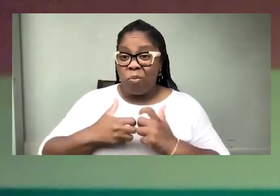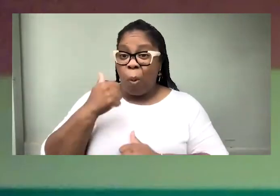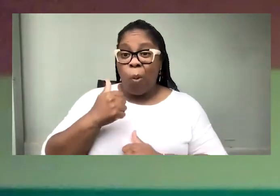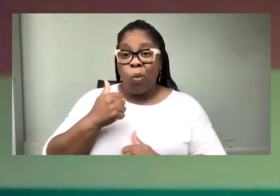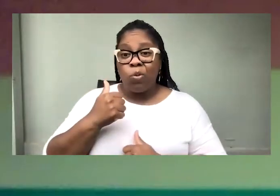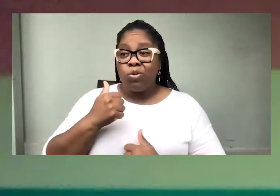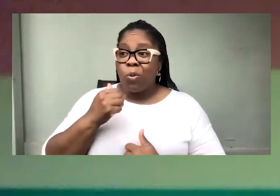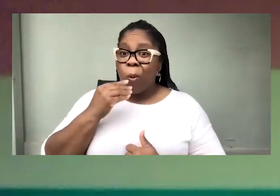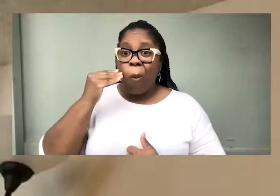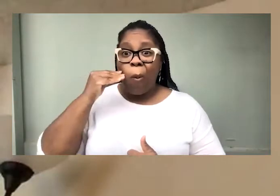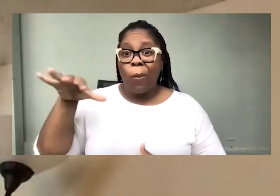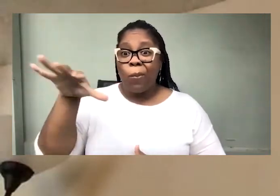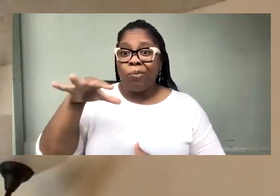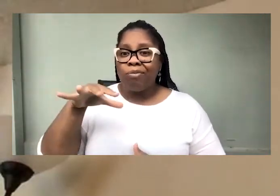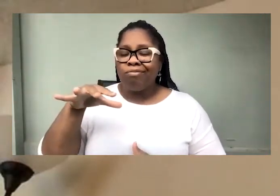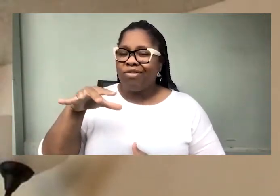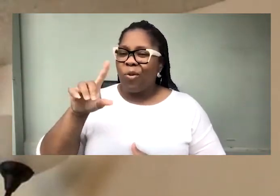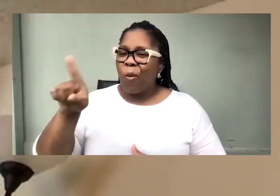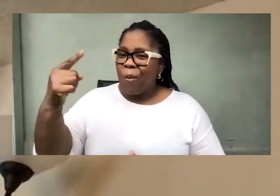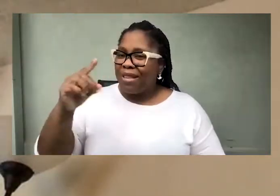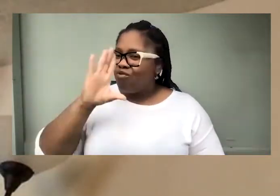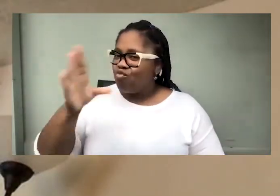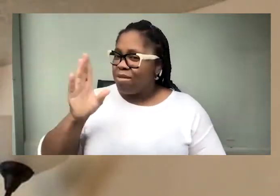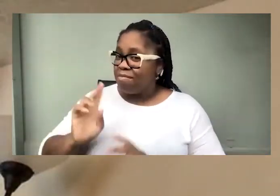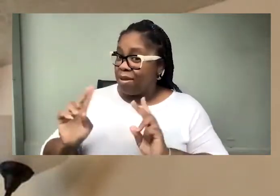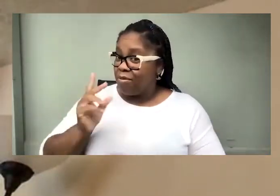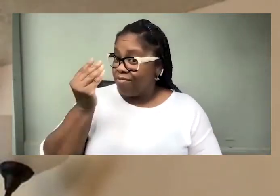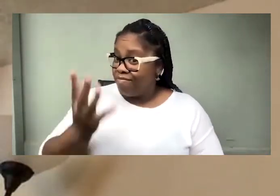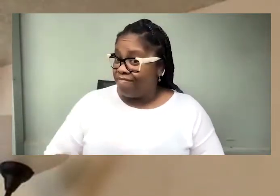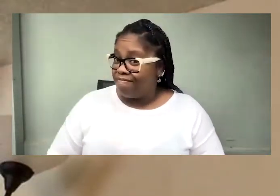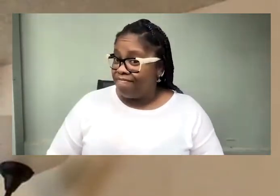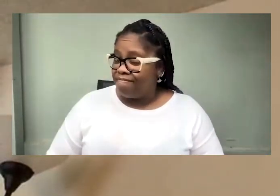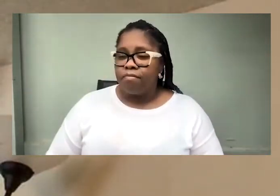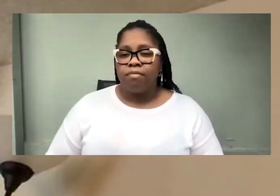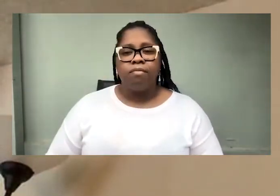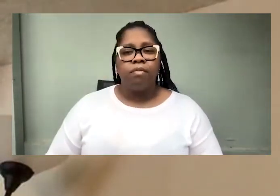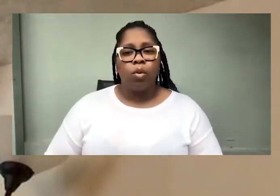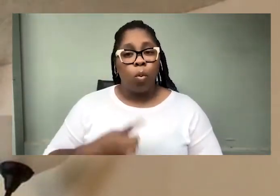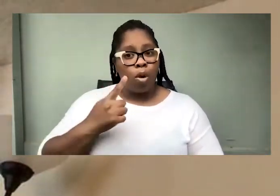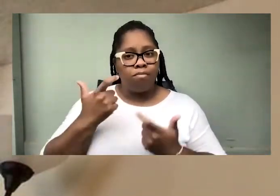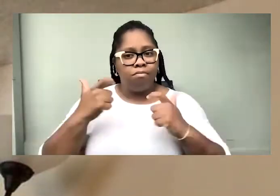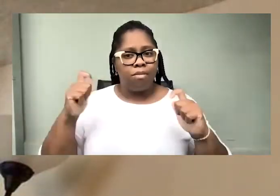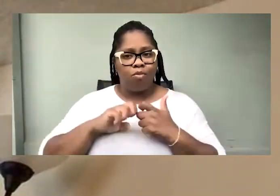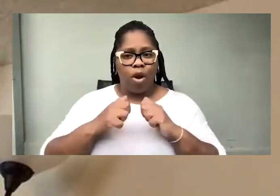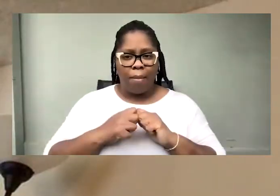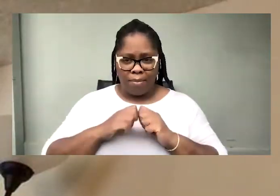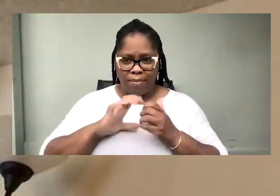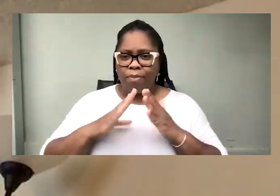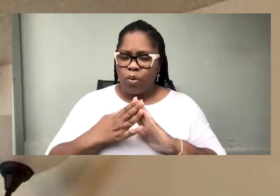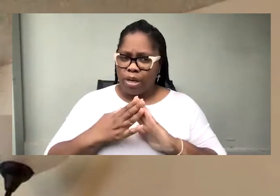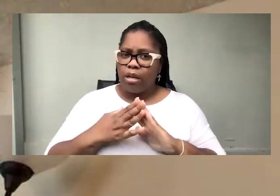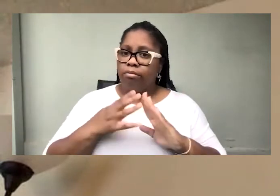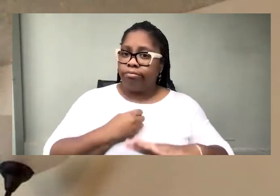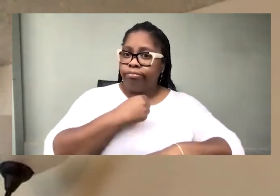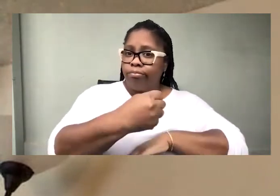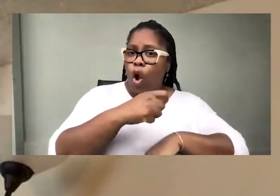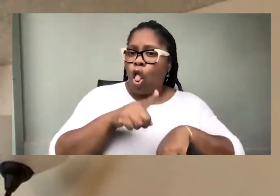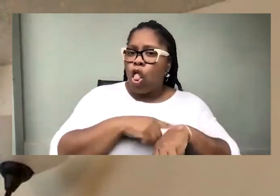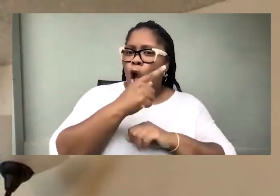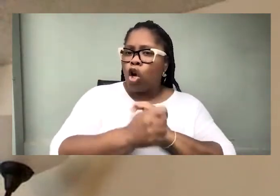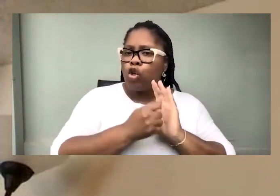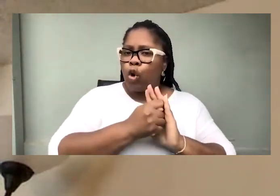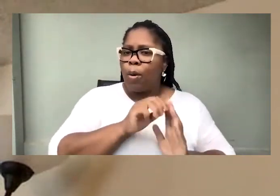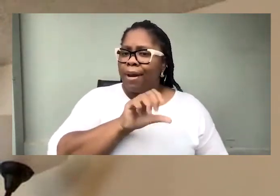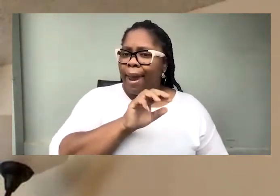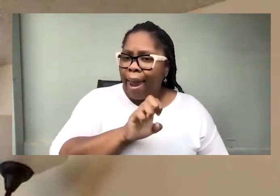made for straight people. That's actually one of the big problems in our community, is that when they go into long care or, like